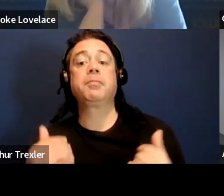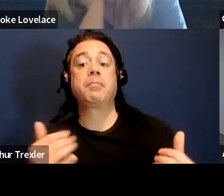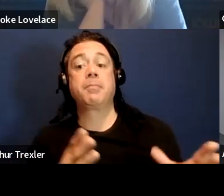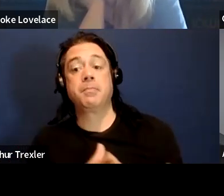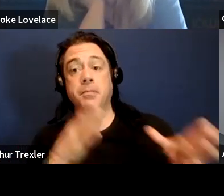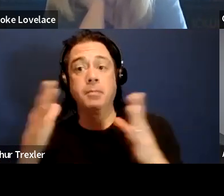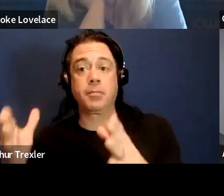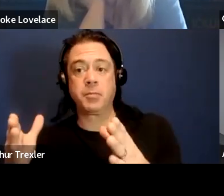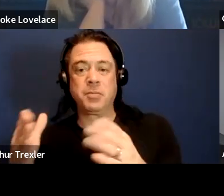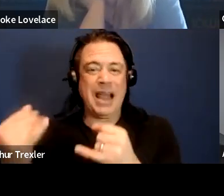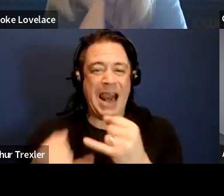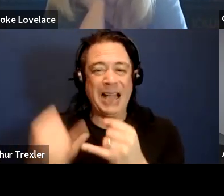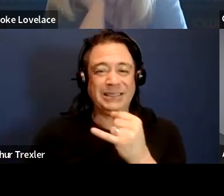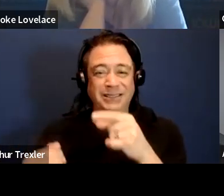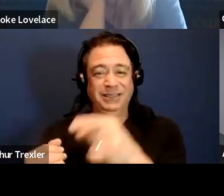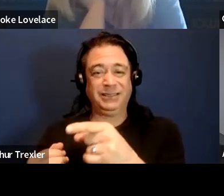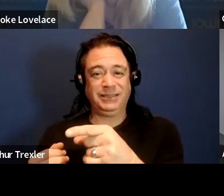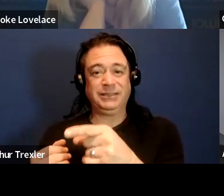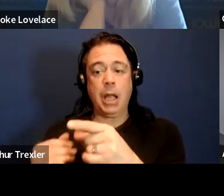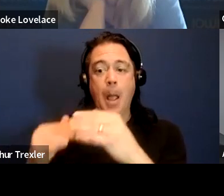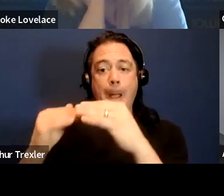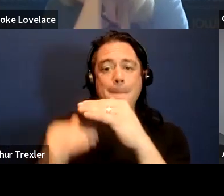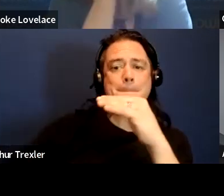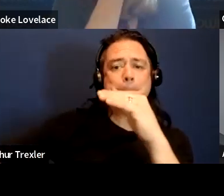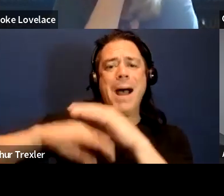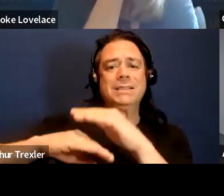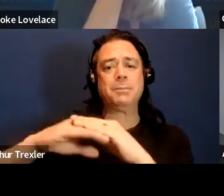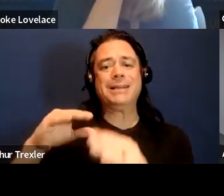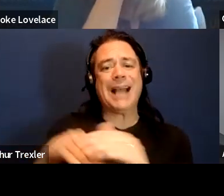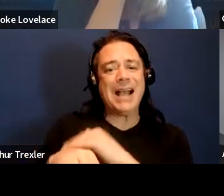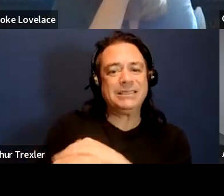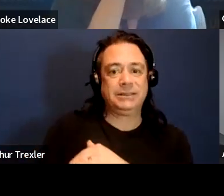this last goal of maximizing access to services,